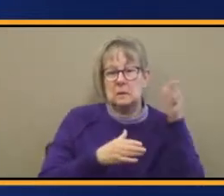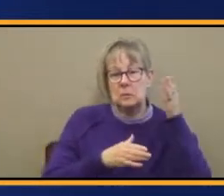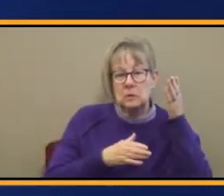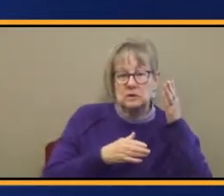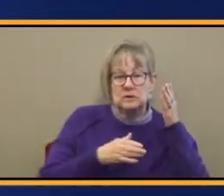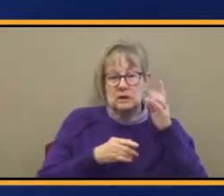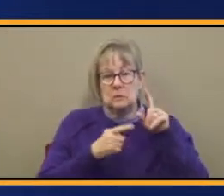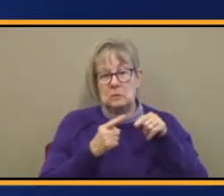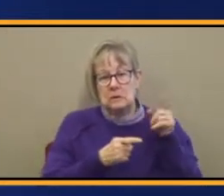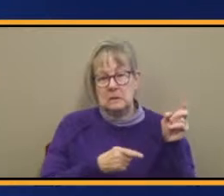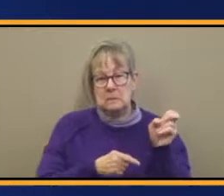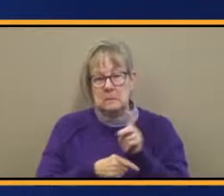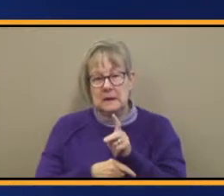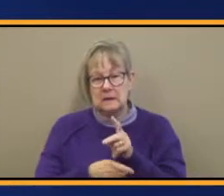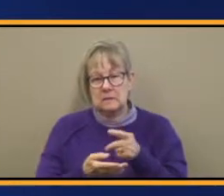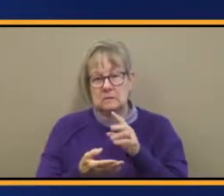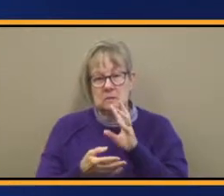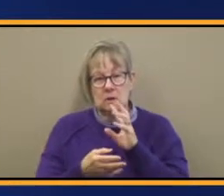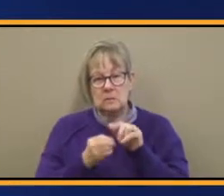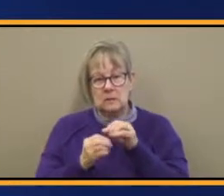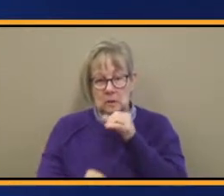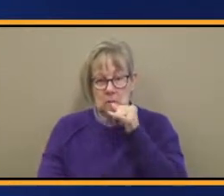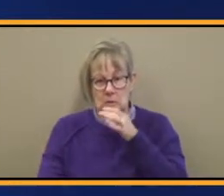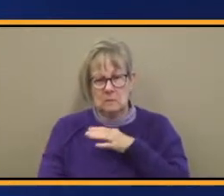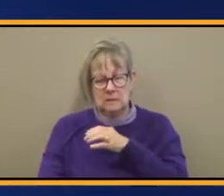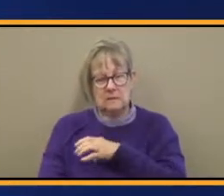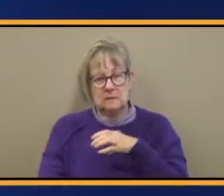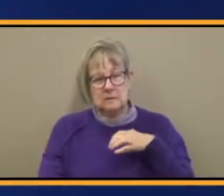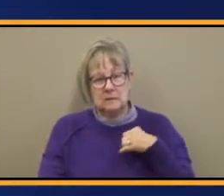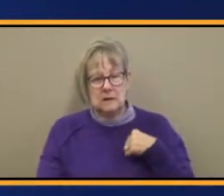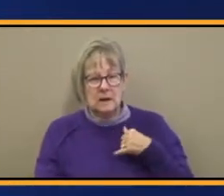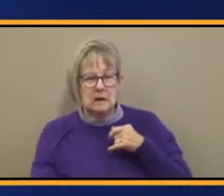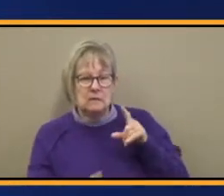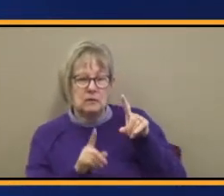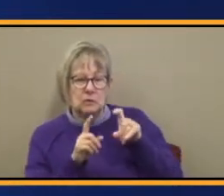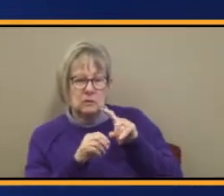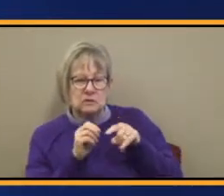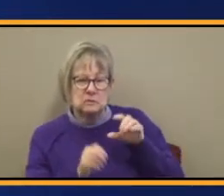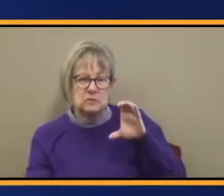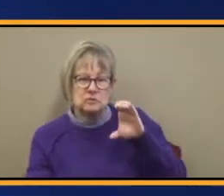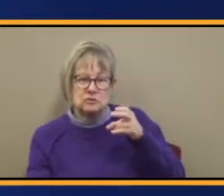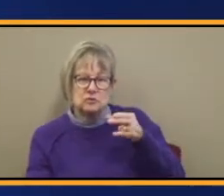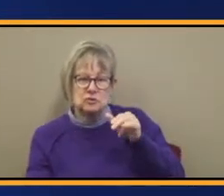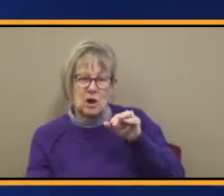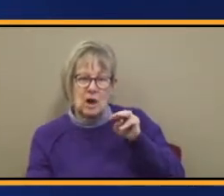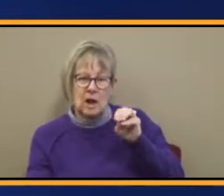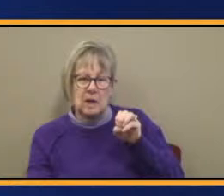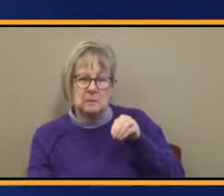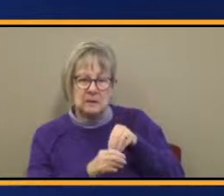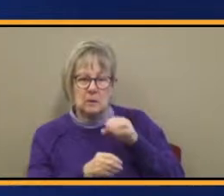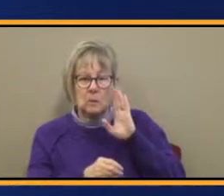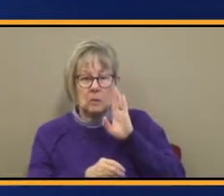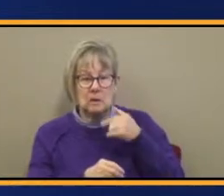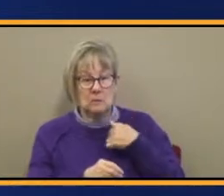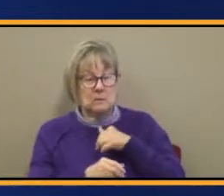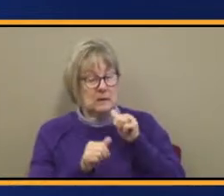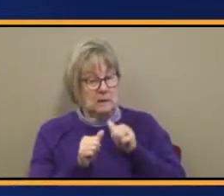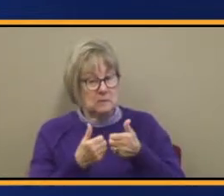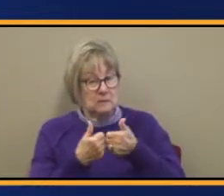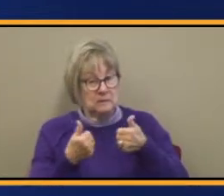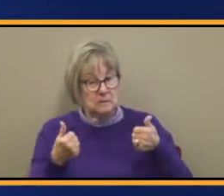Commission recommendations. Excellent. Okay. And then I had a question about Chime In. Are we going to be able to separate out this year